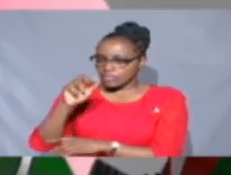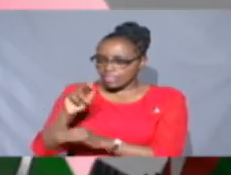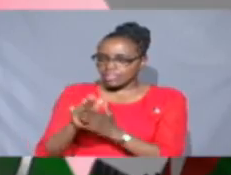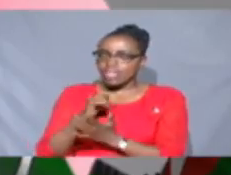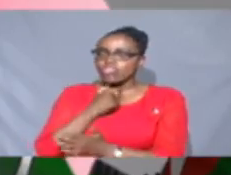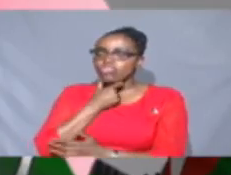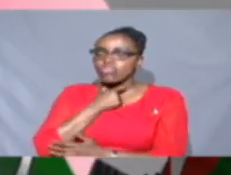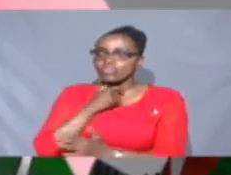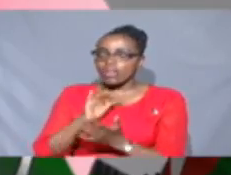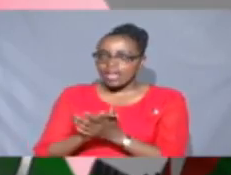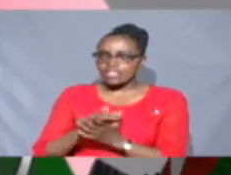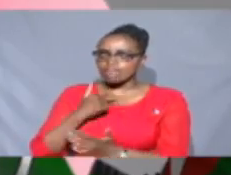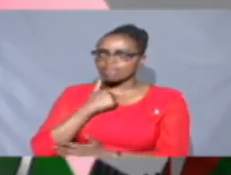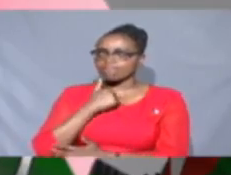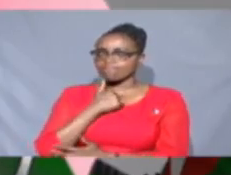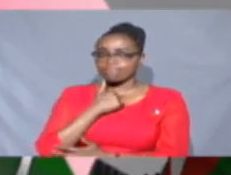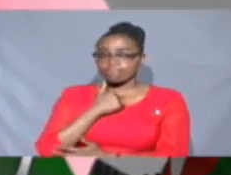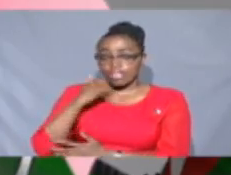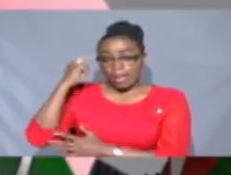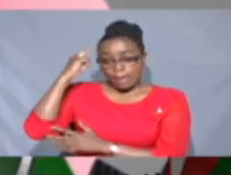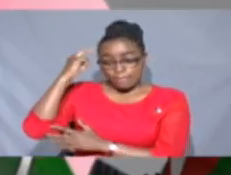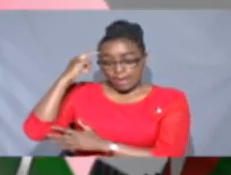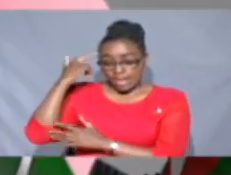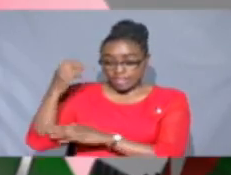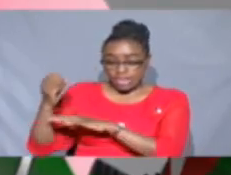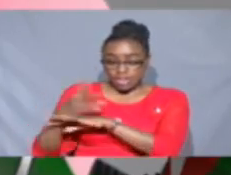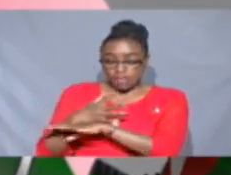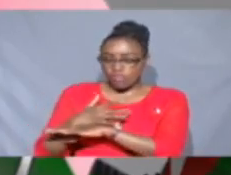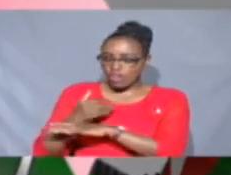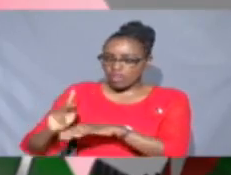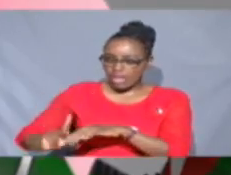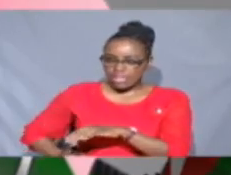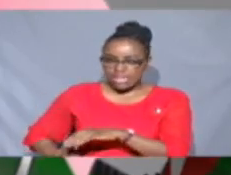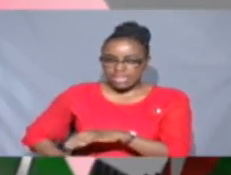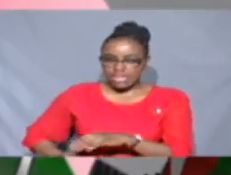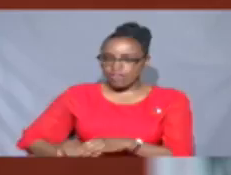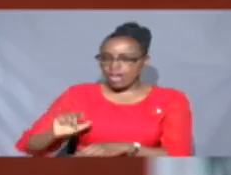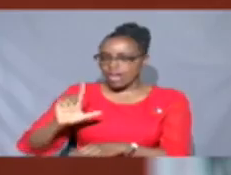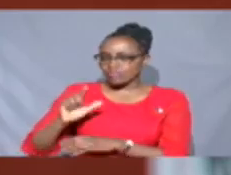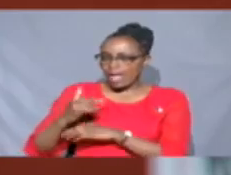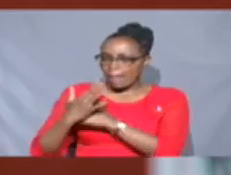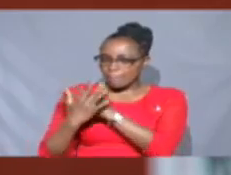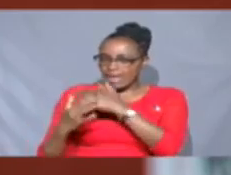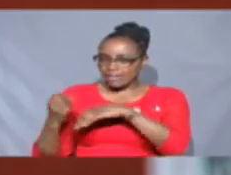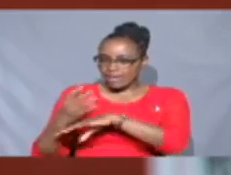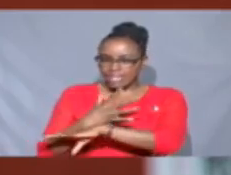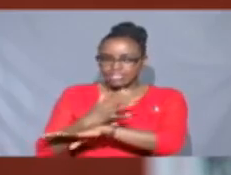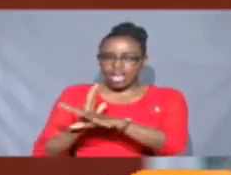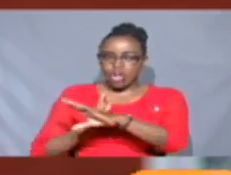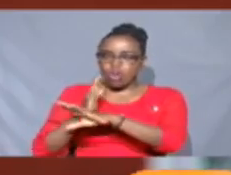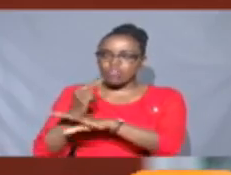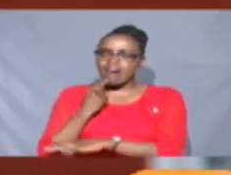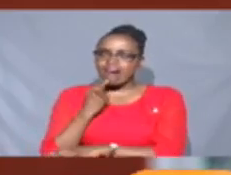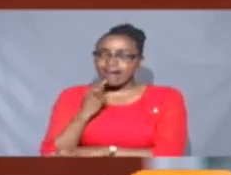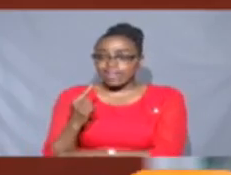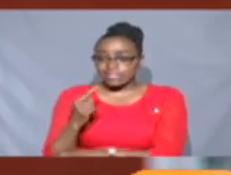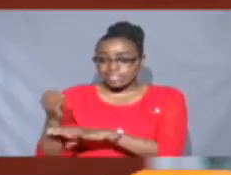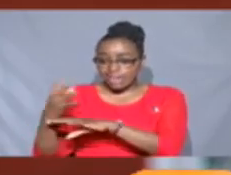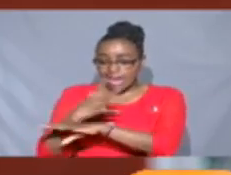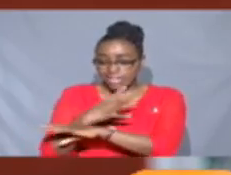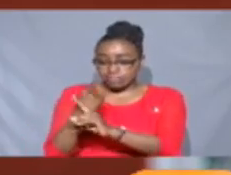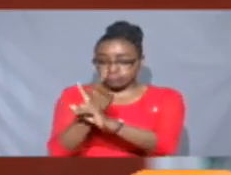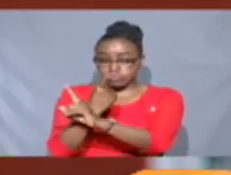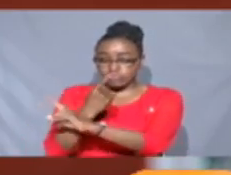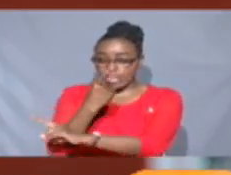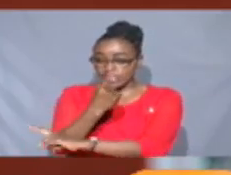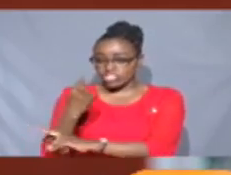and esophagus cancer, brain tumors, kidney tumors, leukemia. There are more than 100 types of cancers, and each cancer